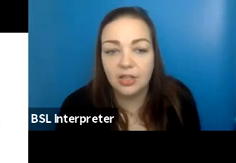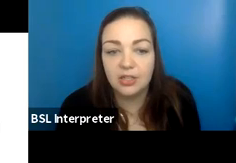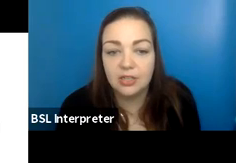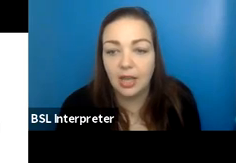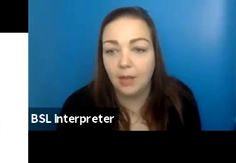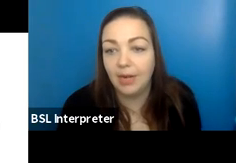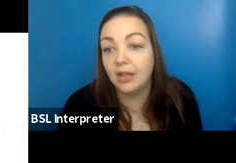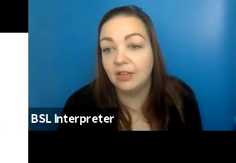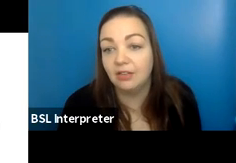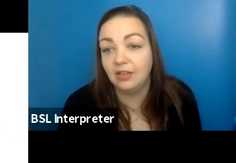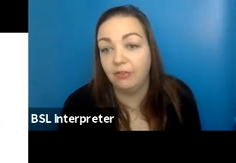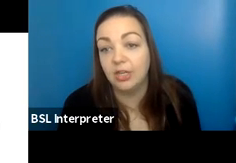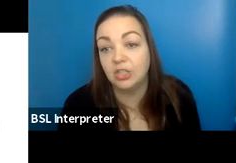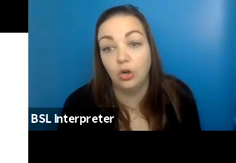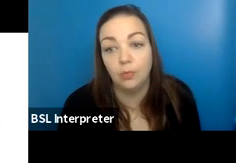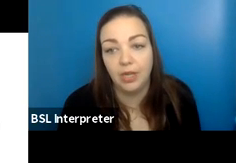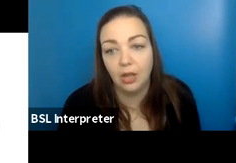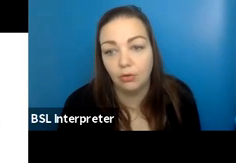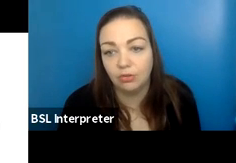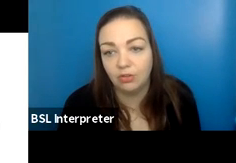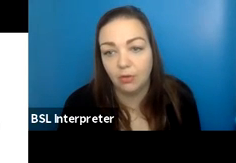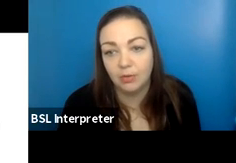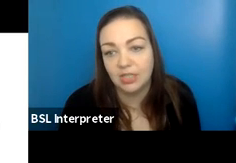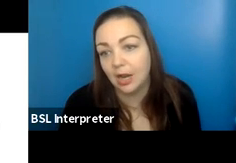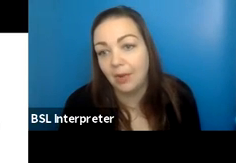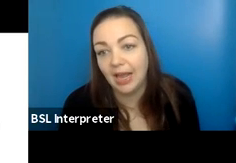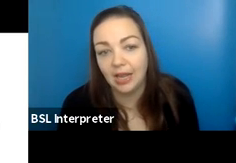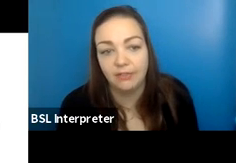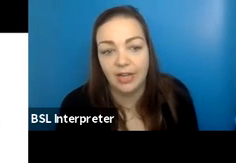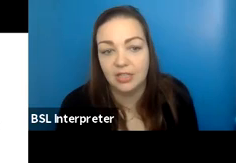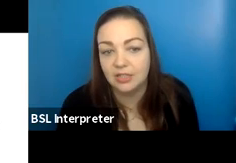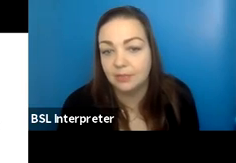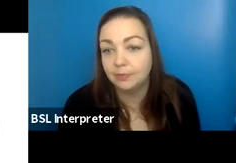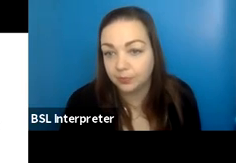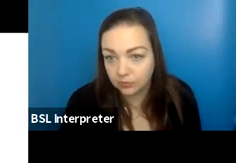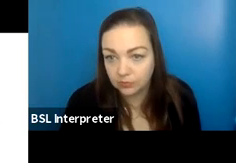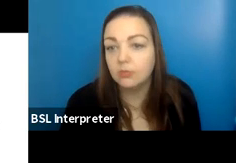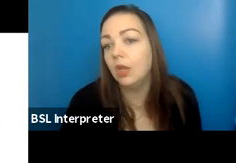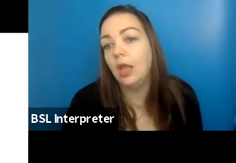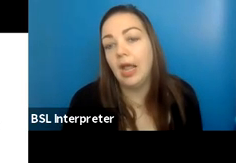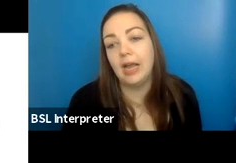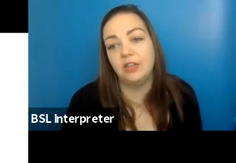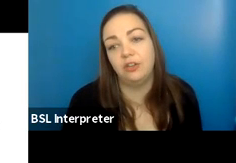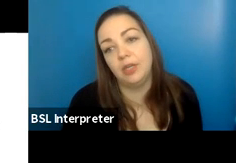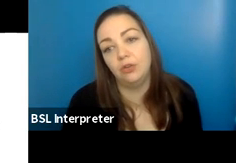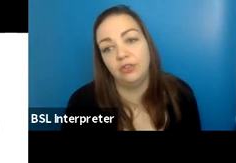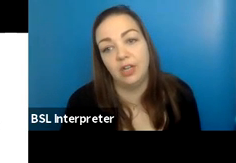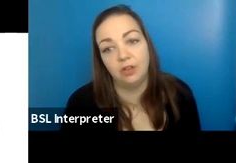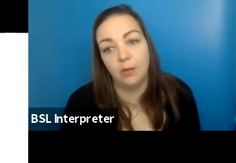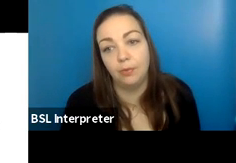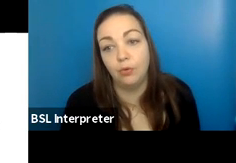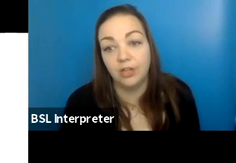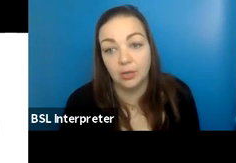influenced others and how this information could be used. So especially like Black innovators, and how this could be used